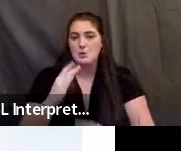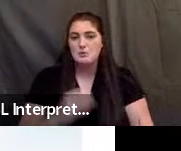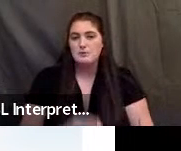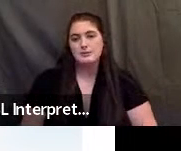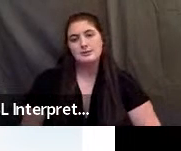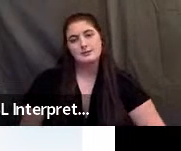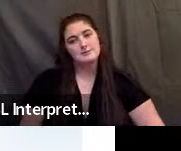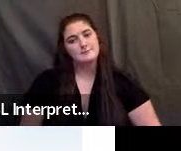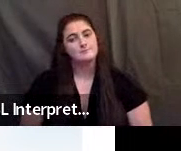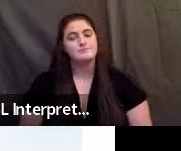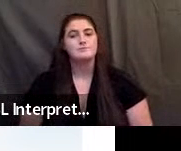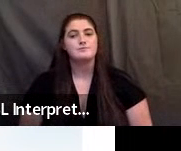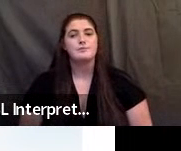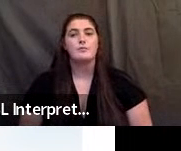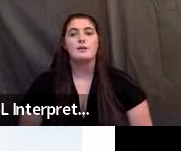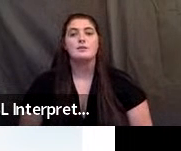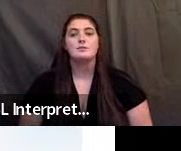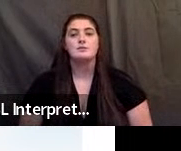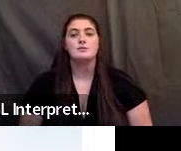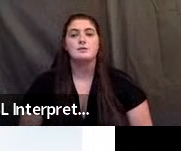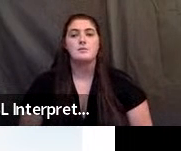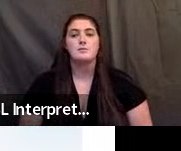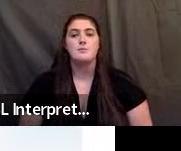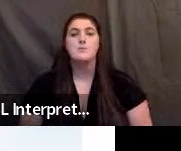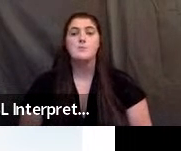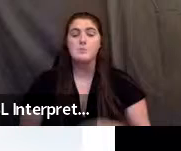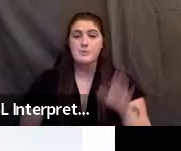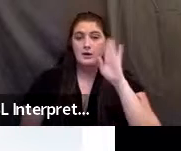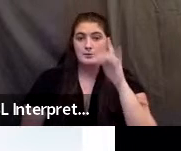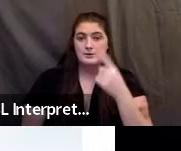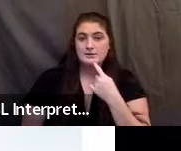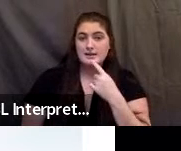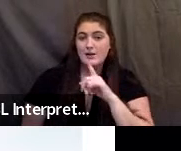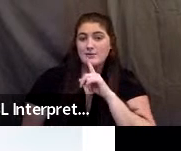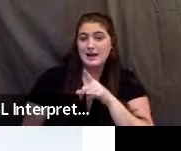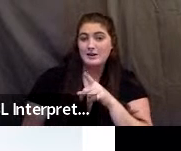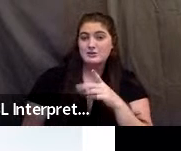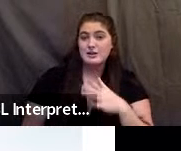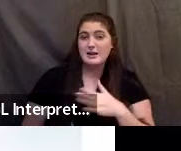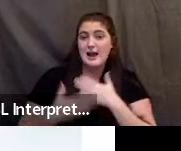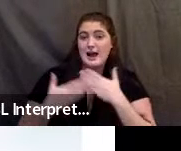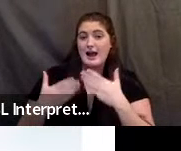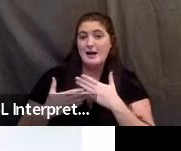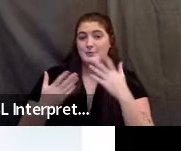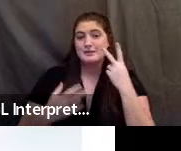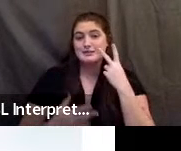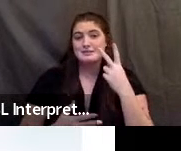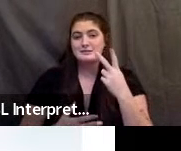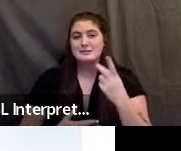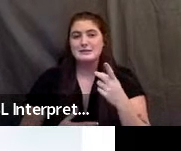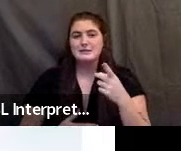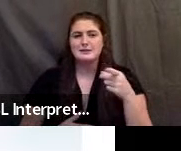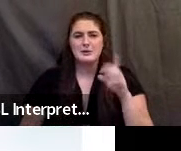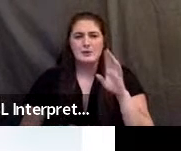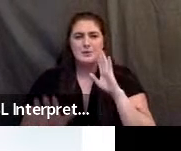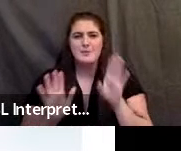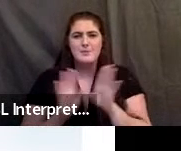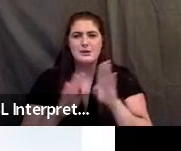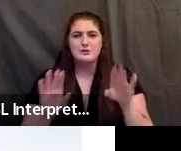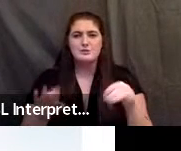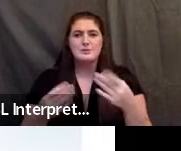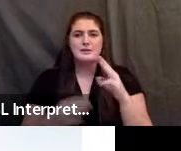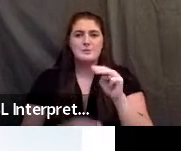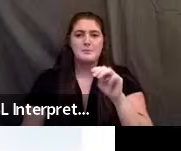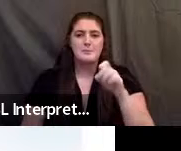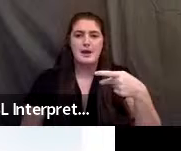Commissioner Rhodes, I will say I was actually happy to see one of the case exhibits. They actually give a map